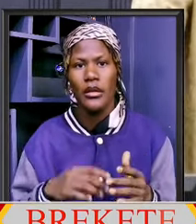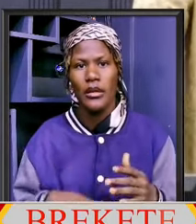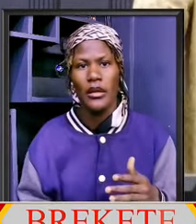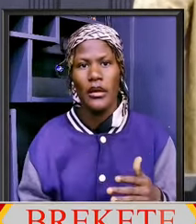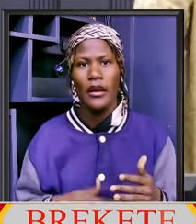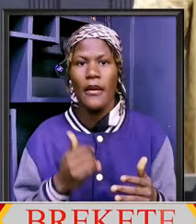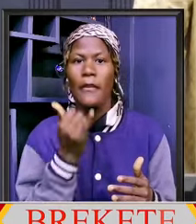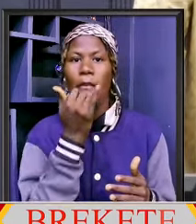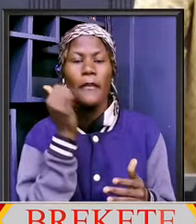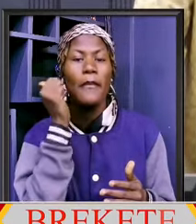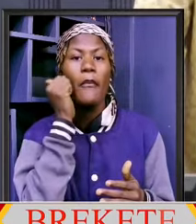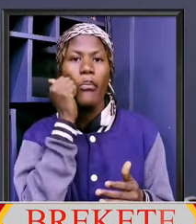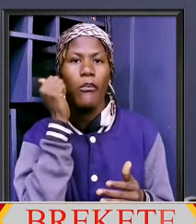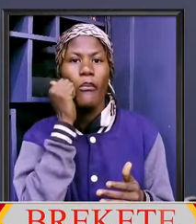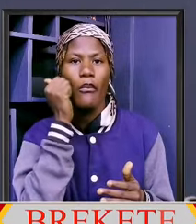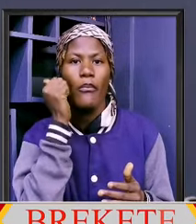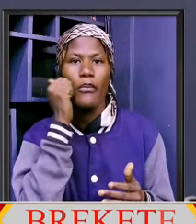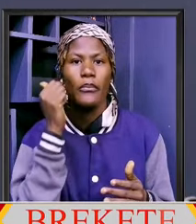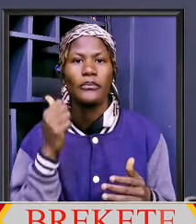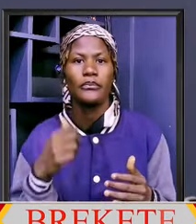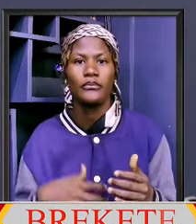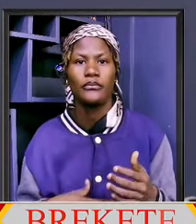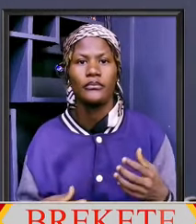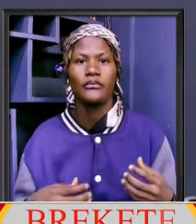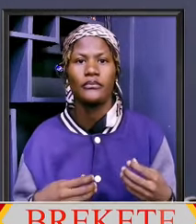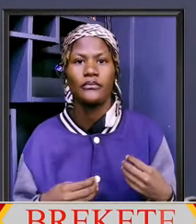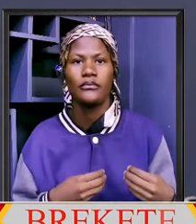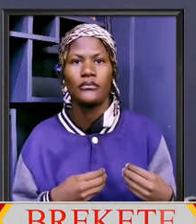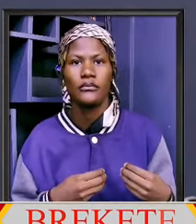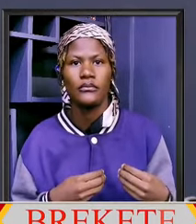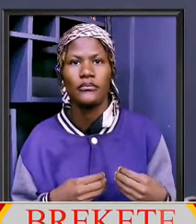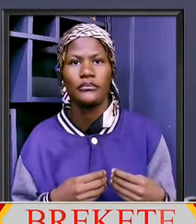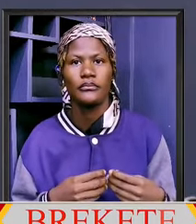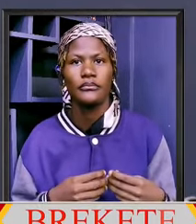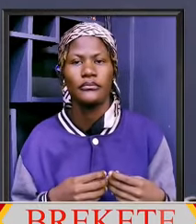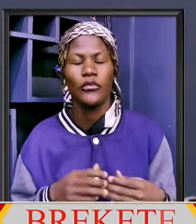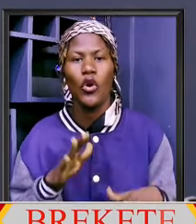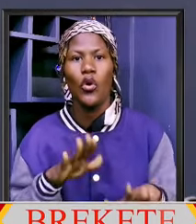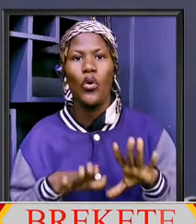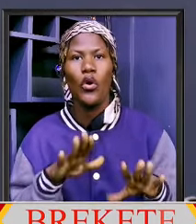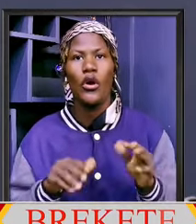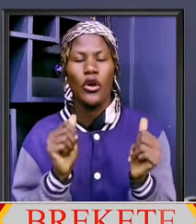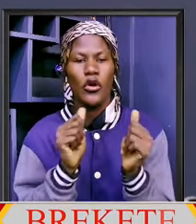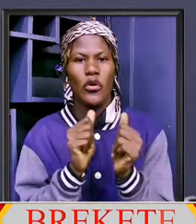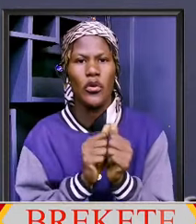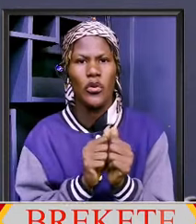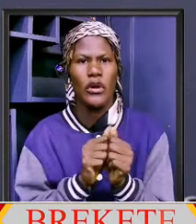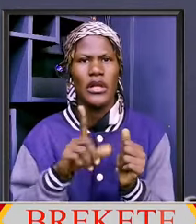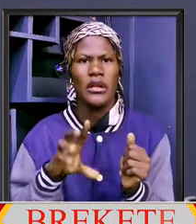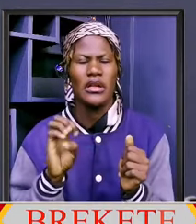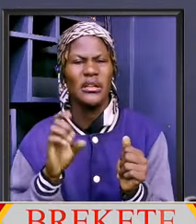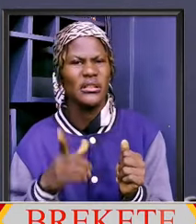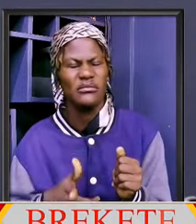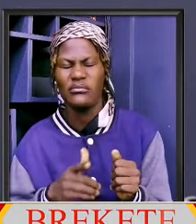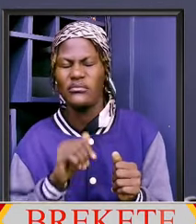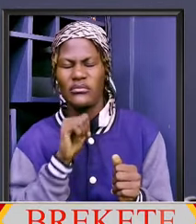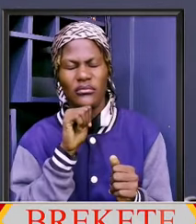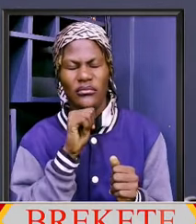Aye. Some women, even to work out with leg, the way they think they come, no be